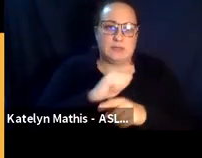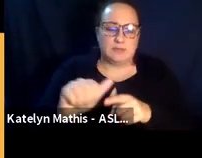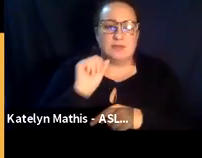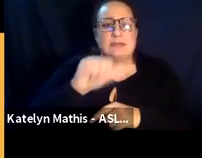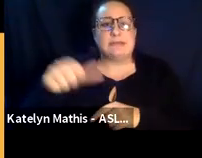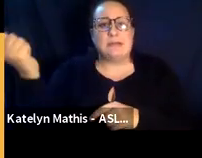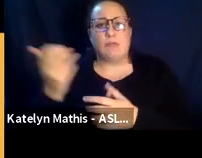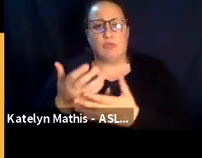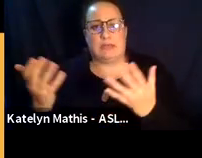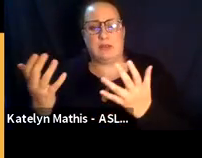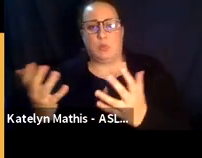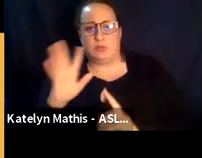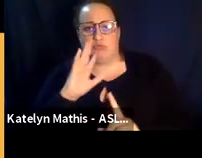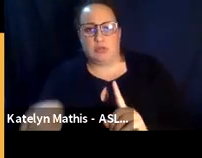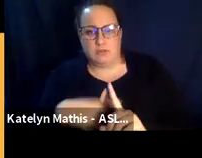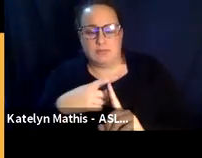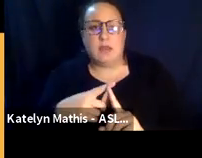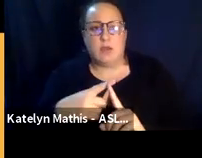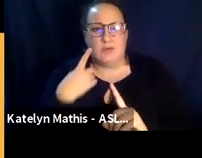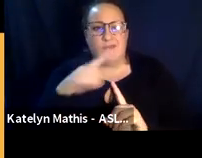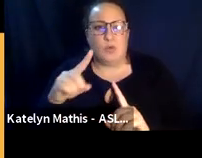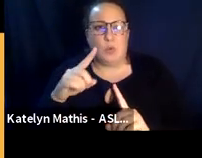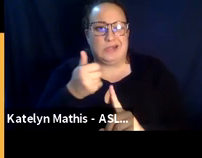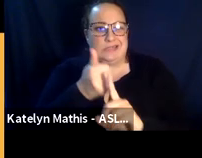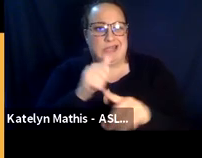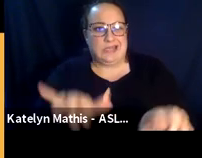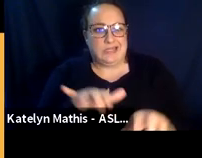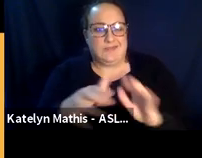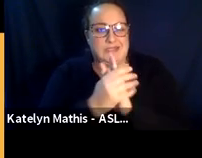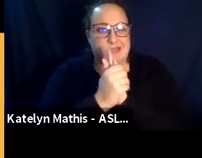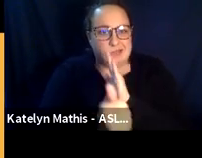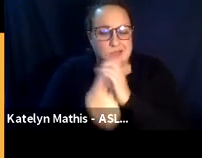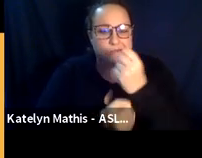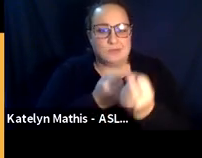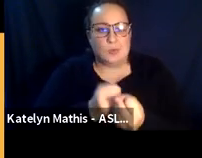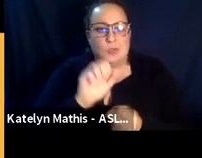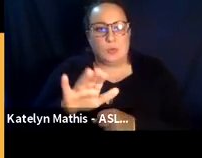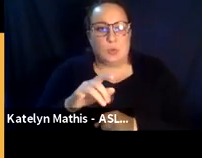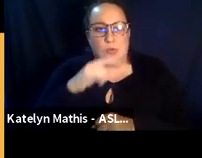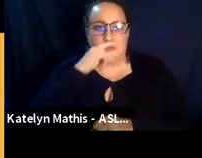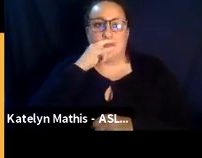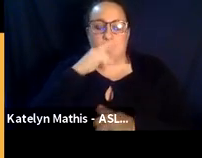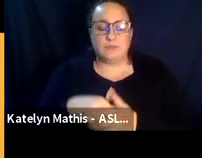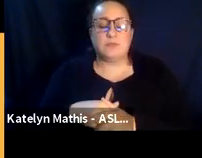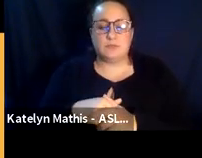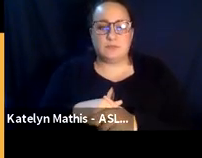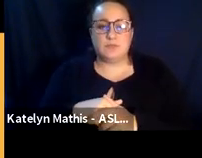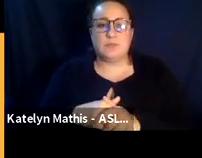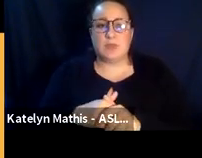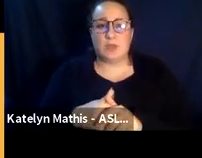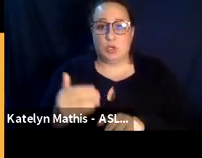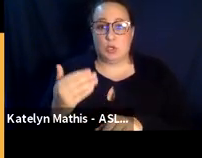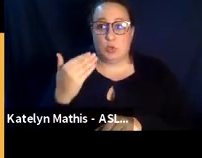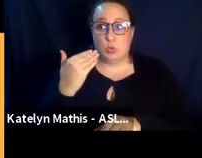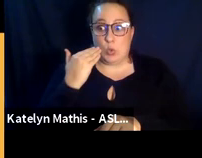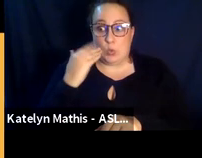want to make about executive skills and supporting your child is knowing that they need the